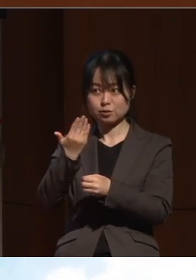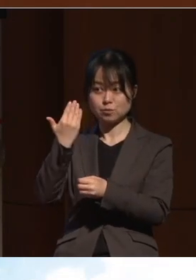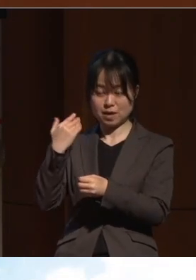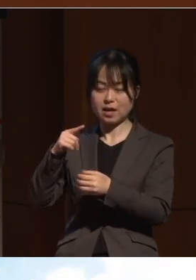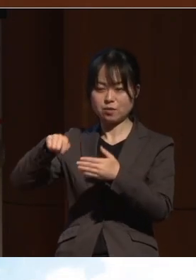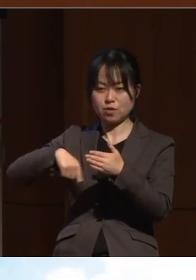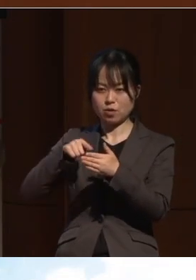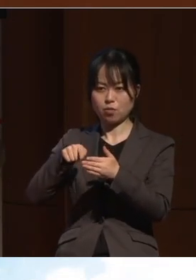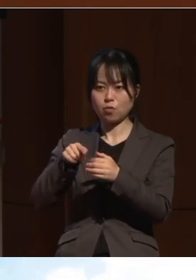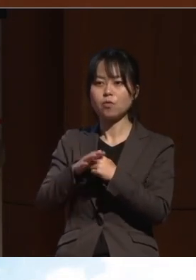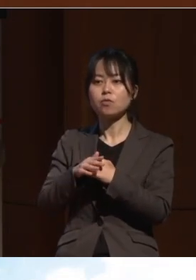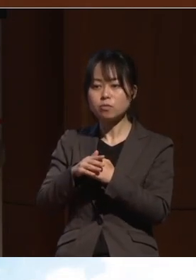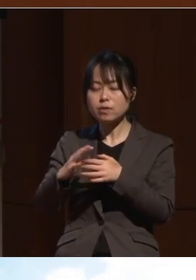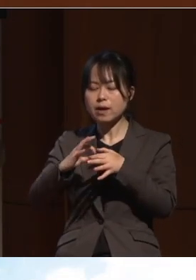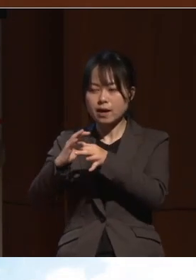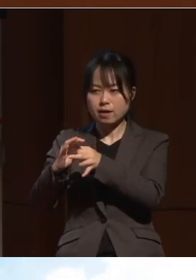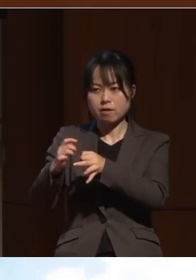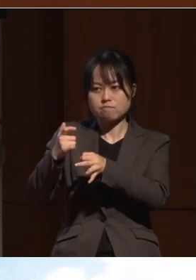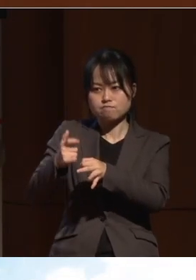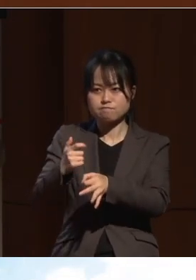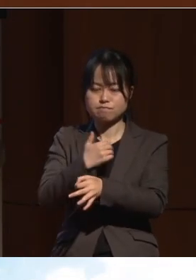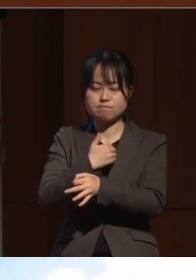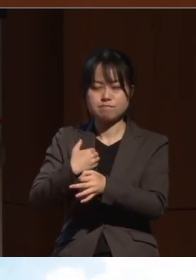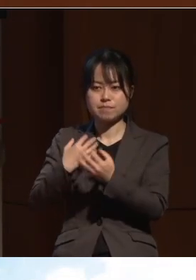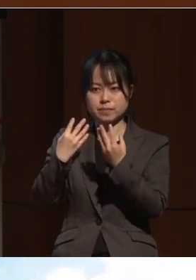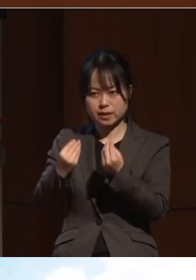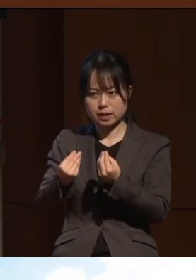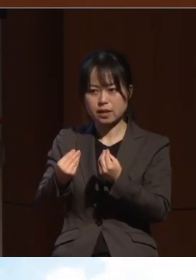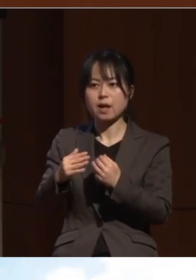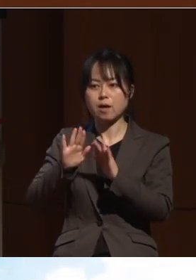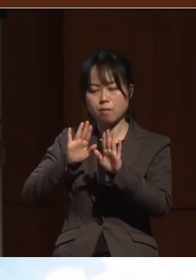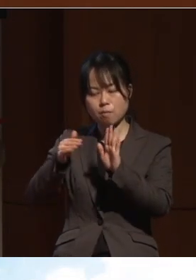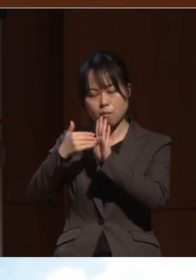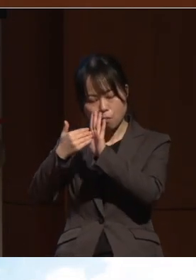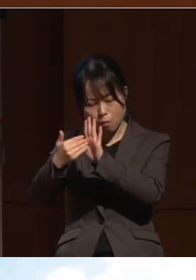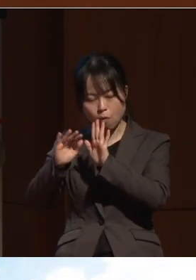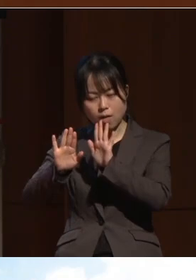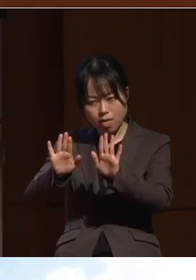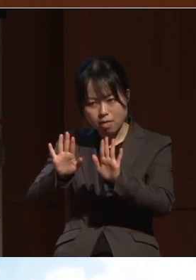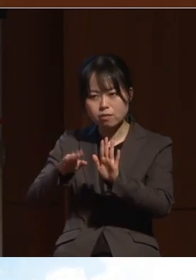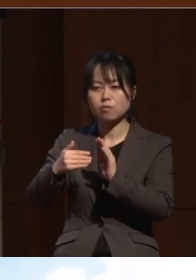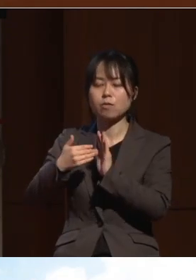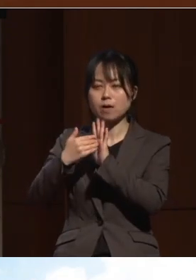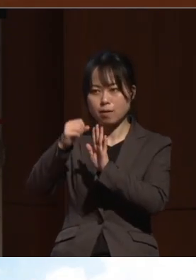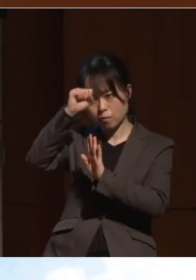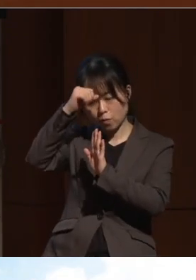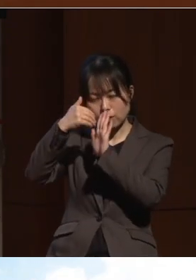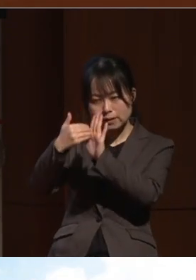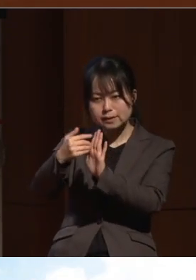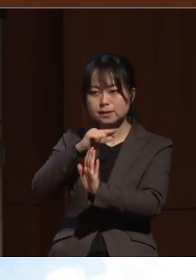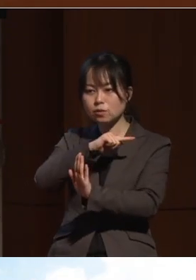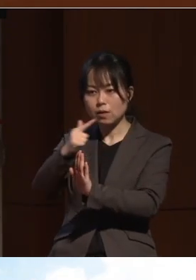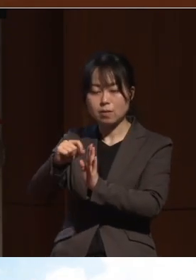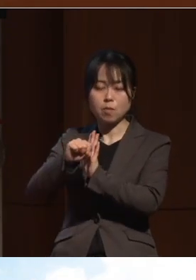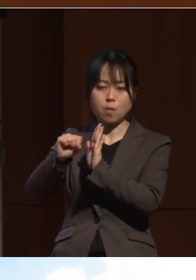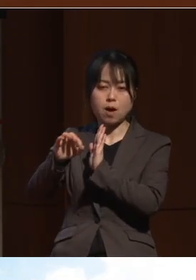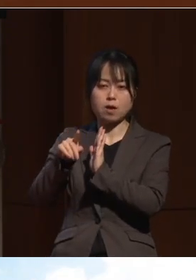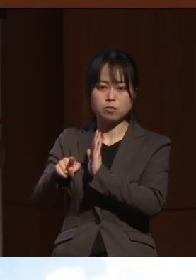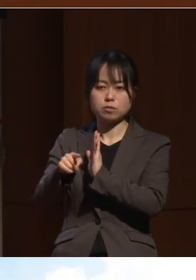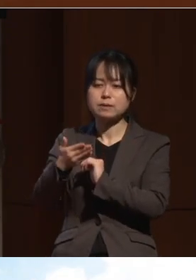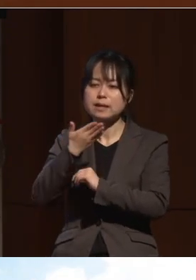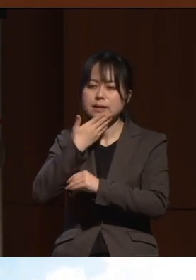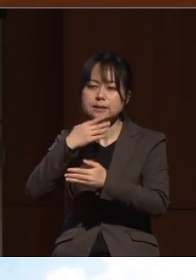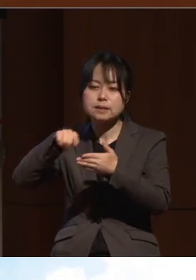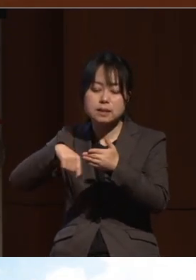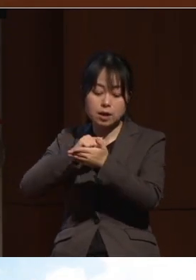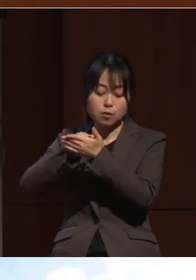on defence, on trade and investment, on science and technology collaboration. But I think there's some really important text on the slide which was taken